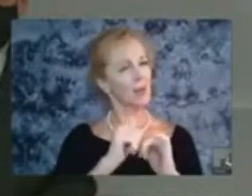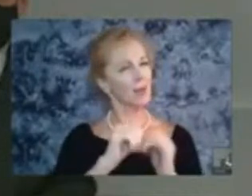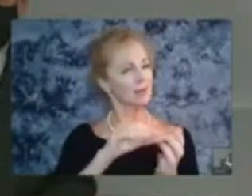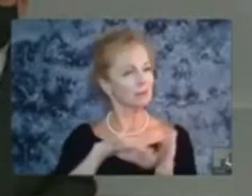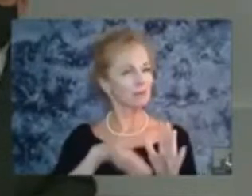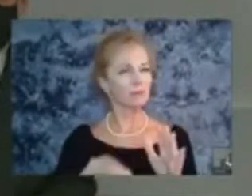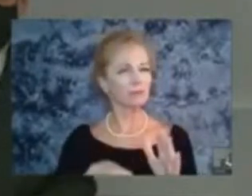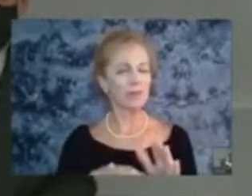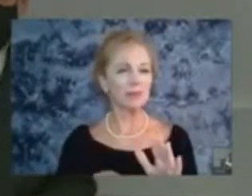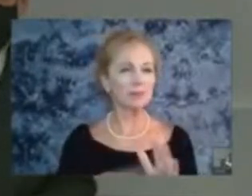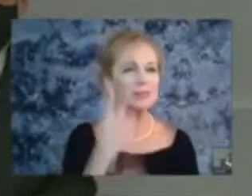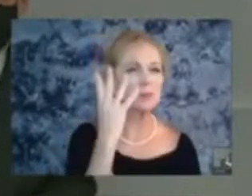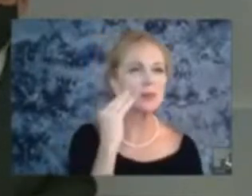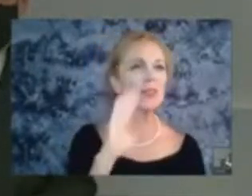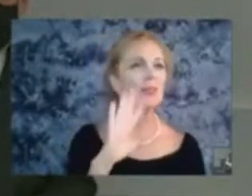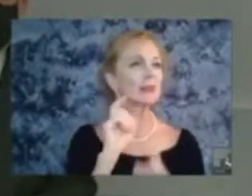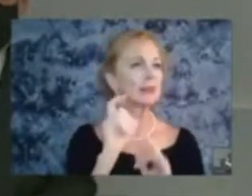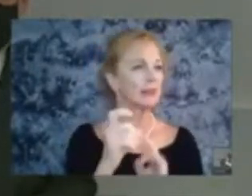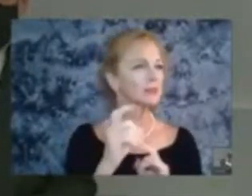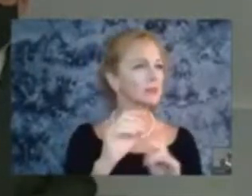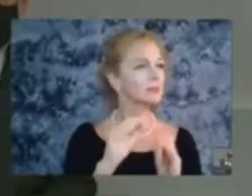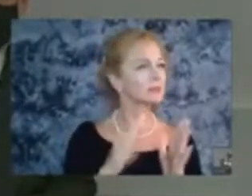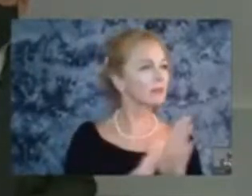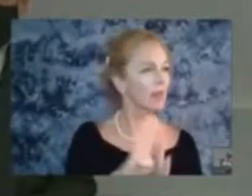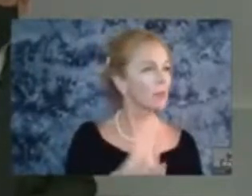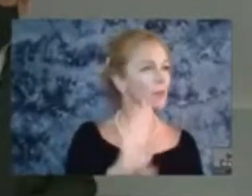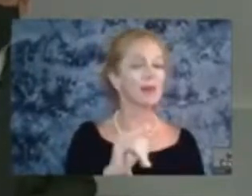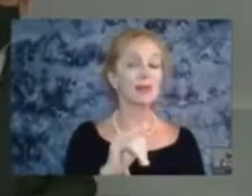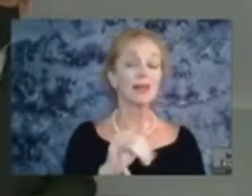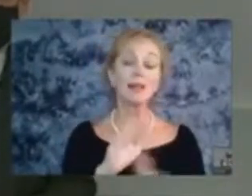that's happening. So that's it. I don't have much to say, but thank